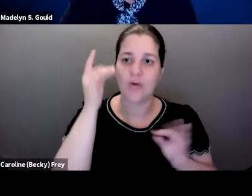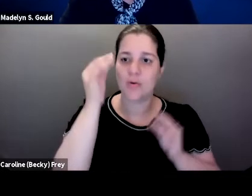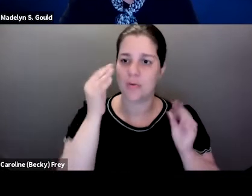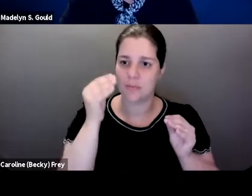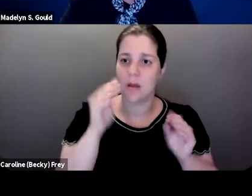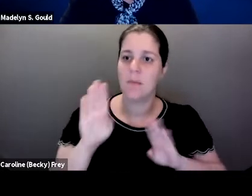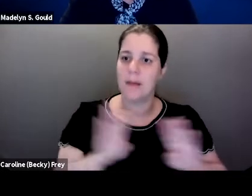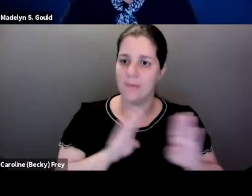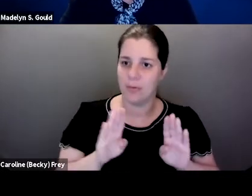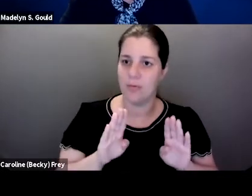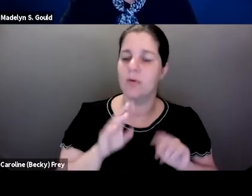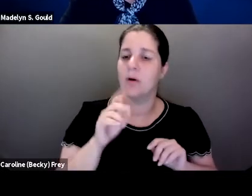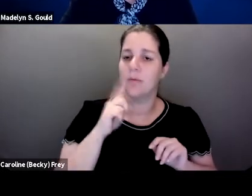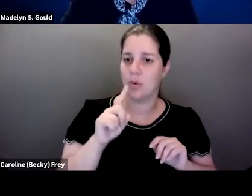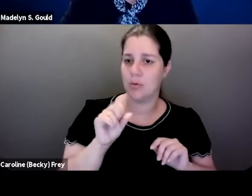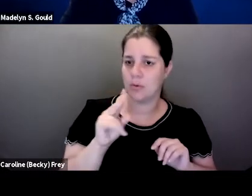behavior. Next slide.